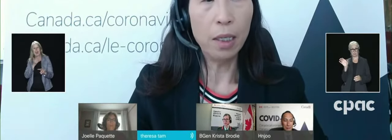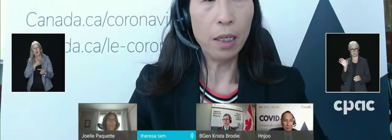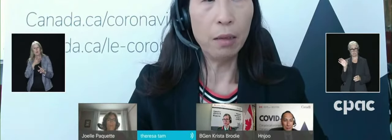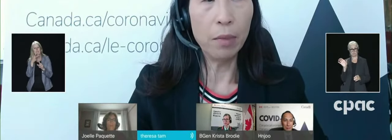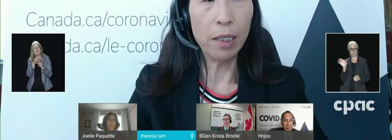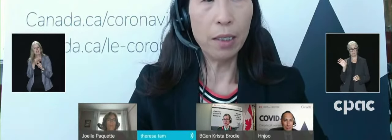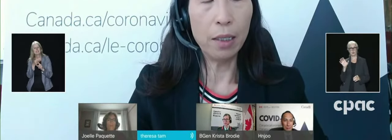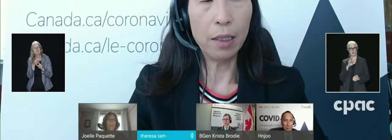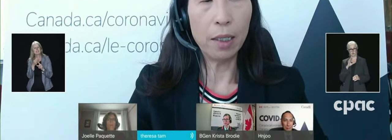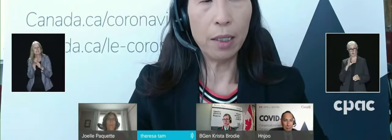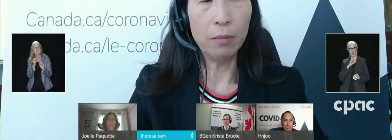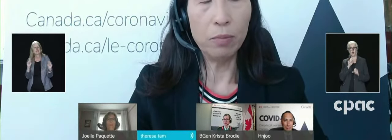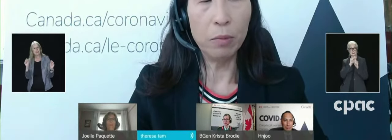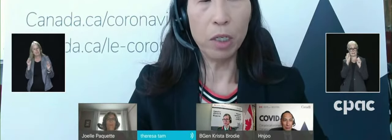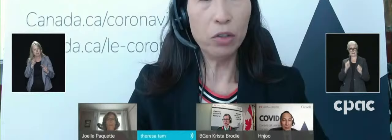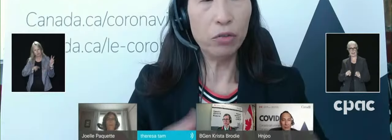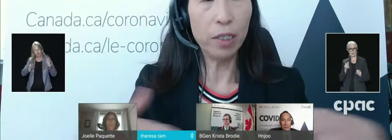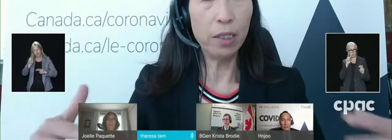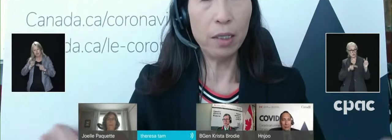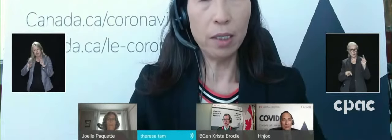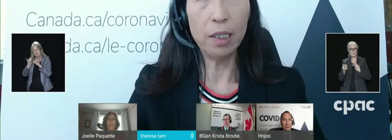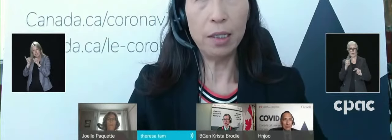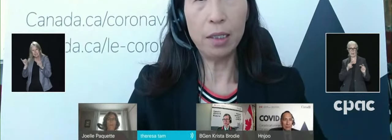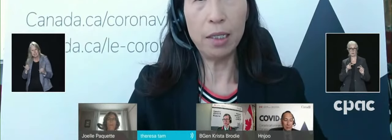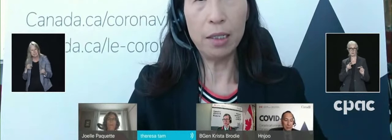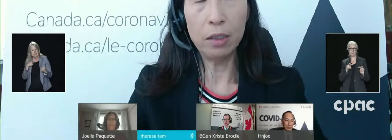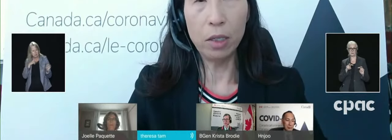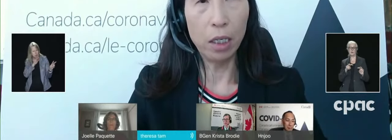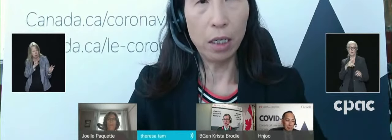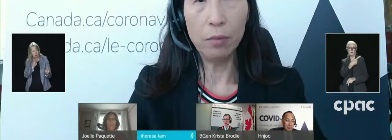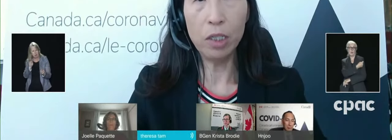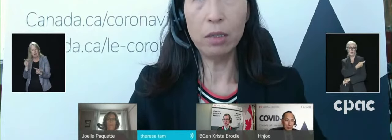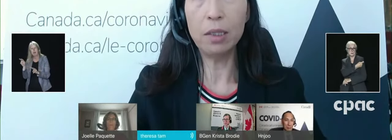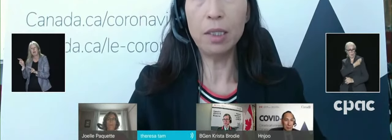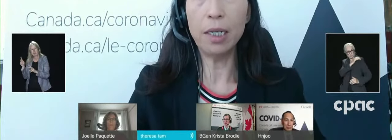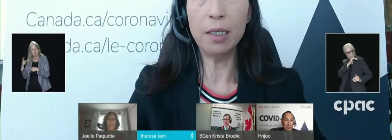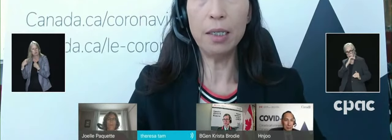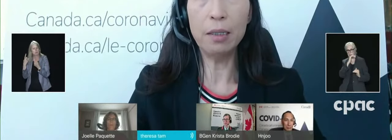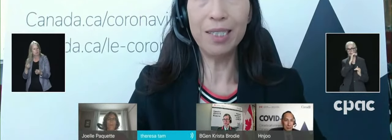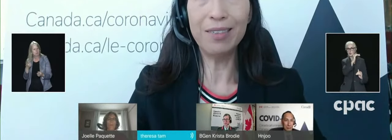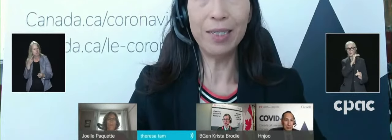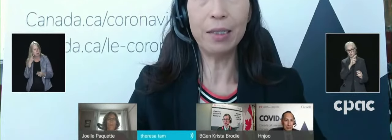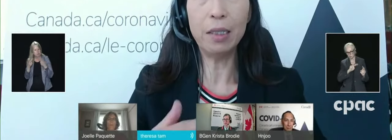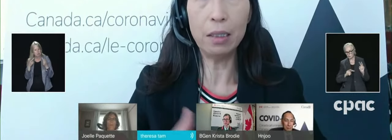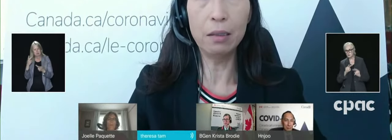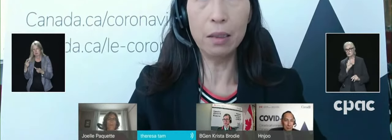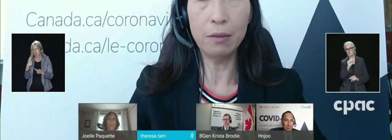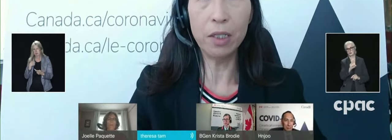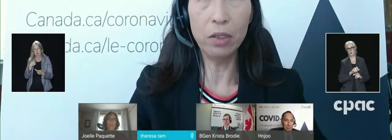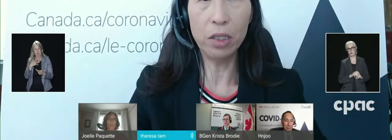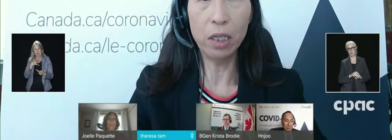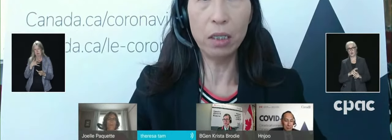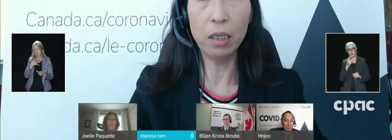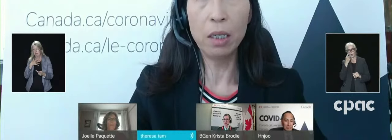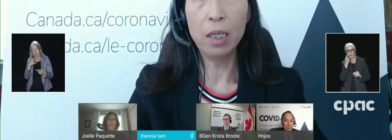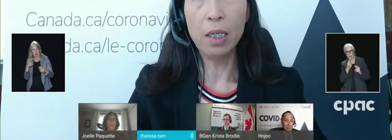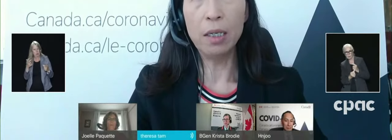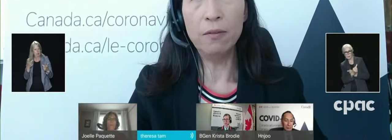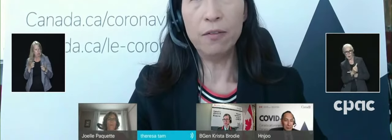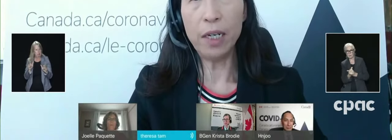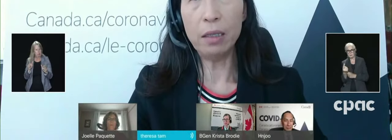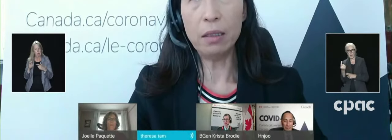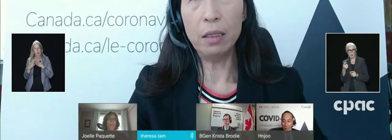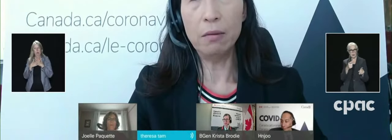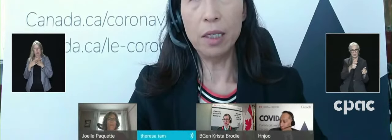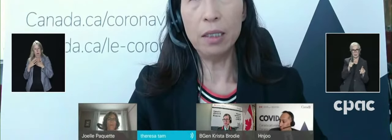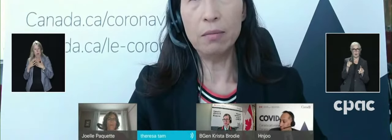systems, and we've been monitoring these cases all along, and we don't see any specific signals of concern. And